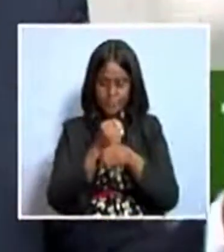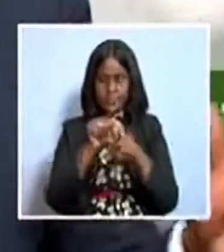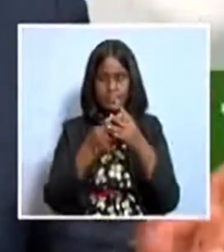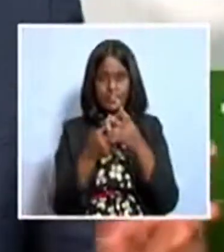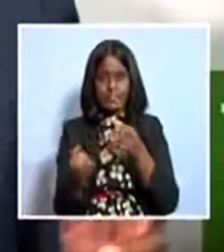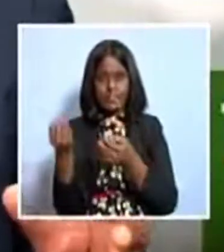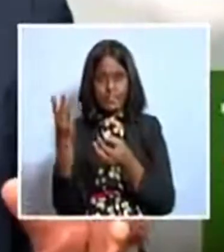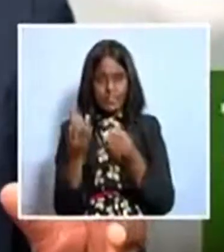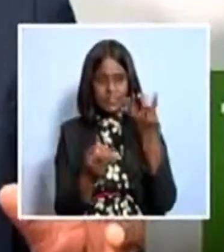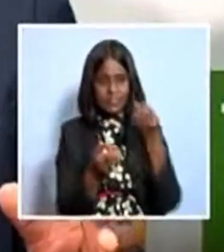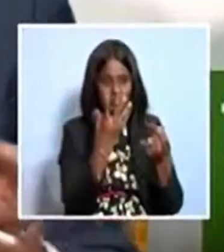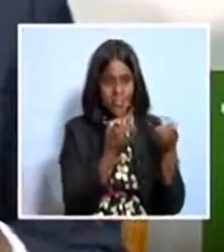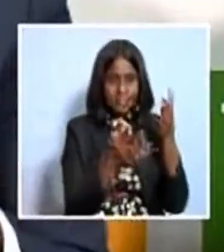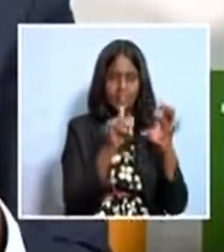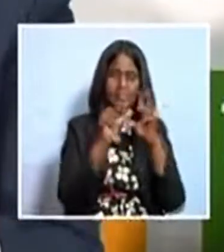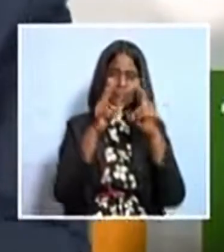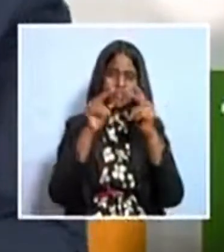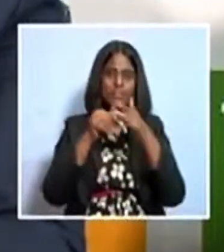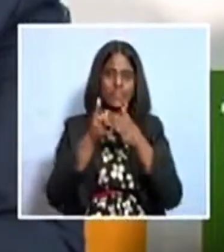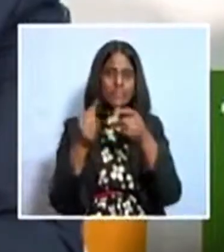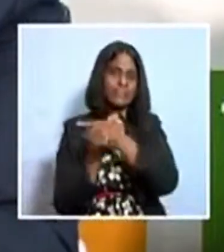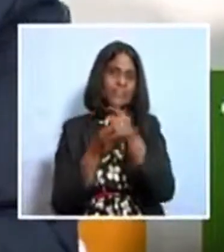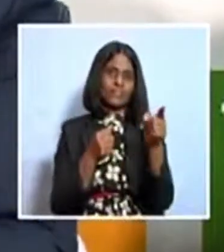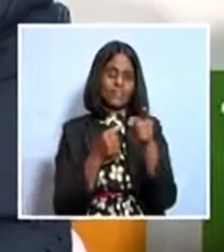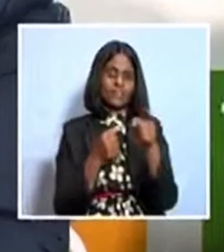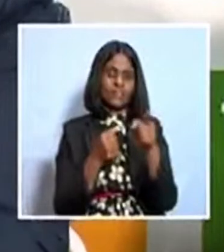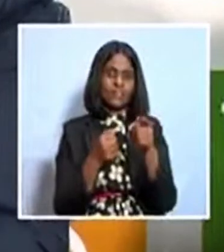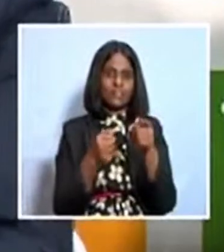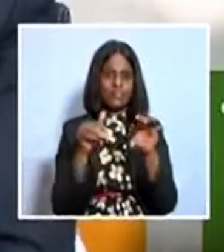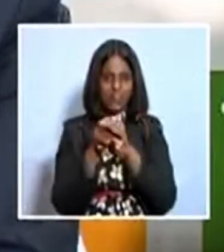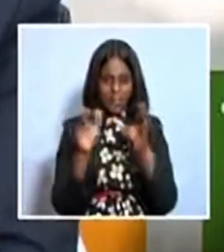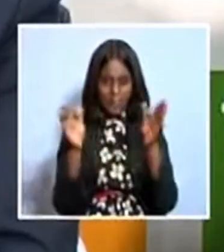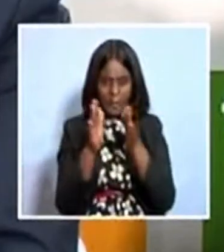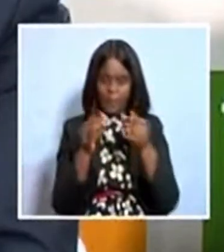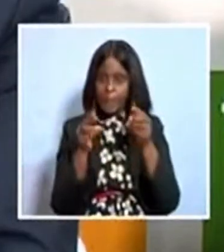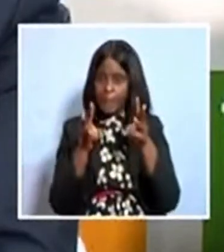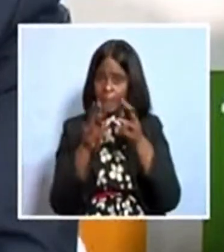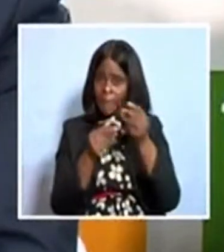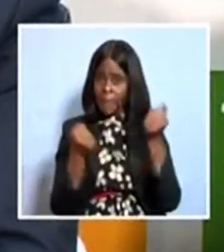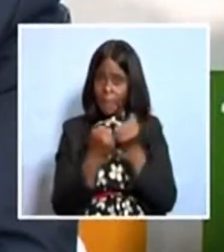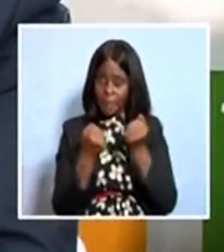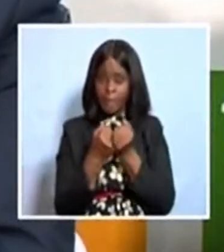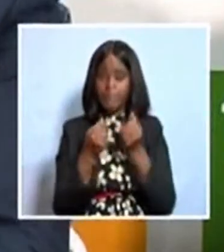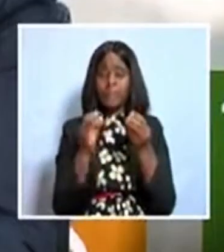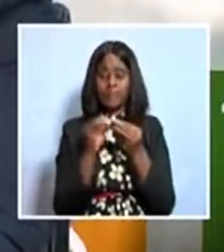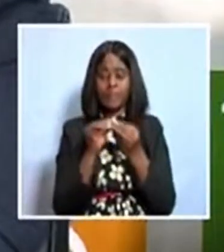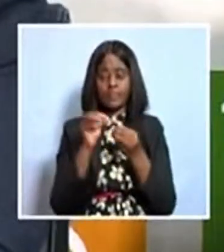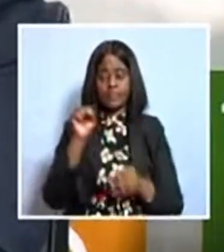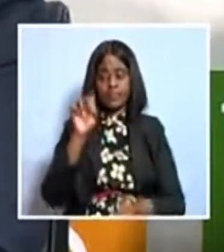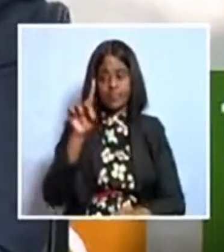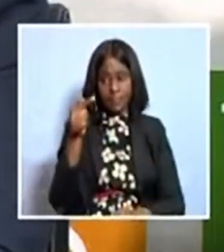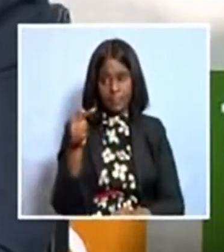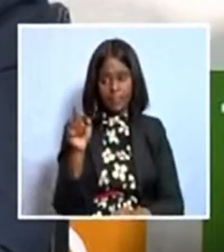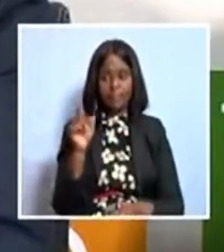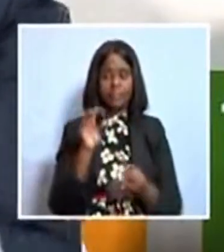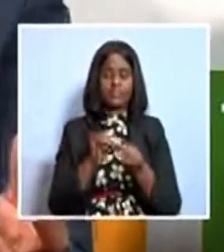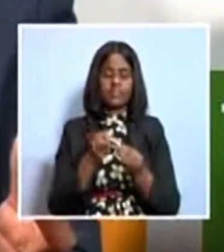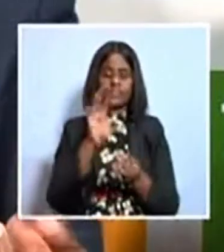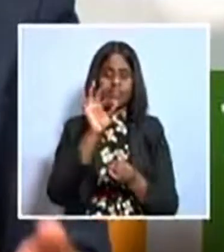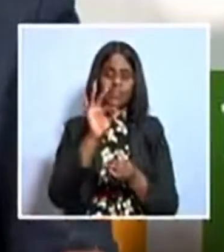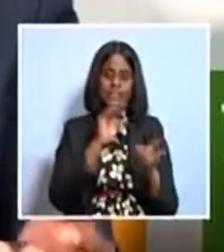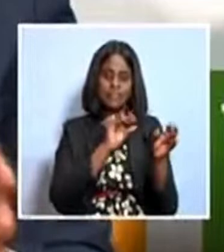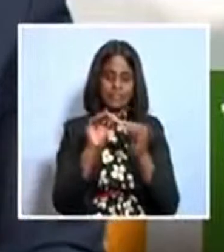in the rural areas. Okay. And that is how, in a nutshell, they would support the SDG 9 to move